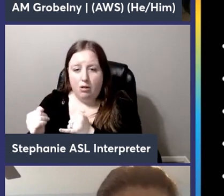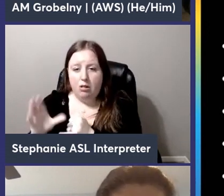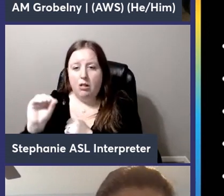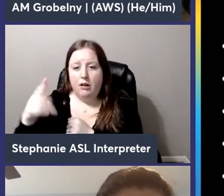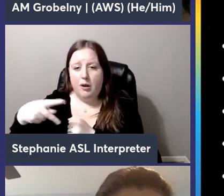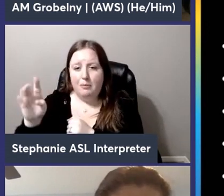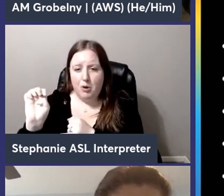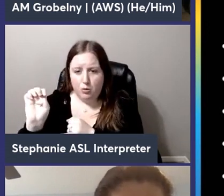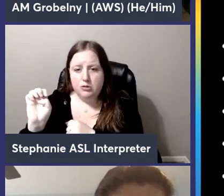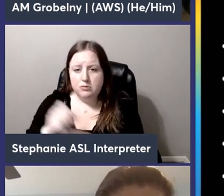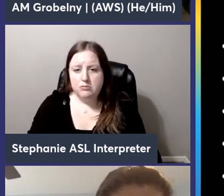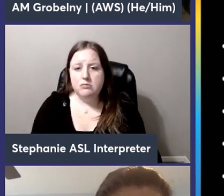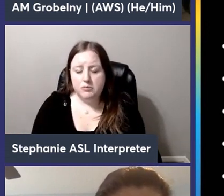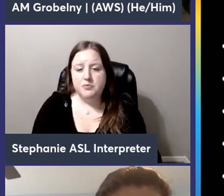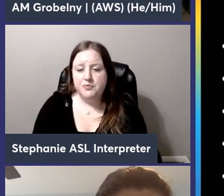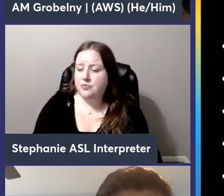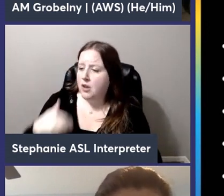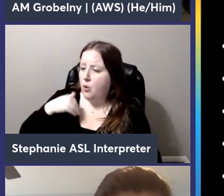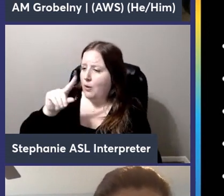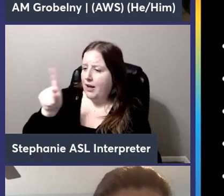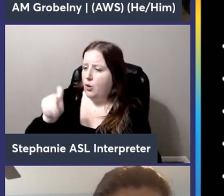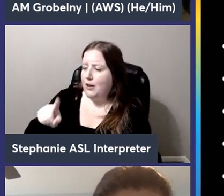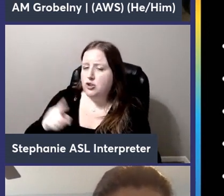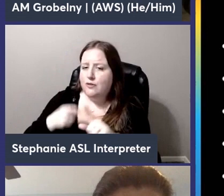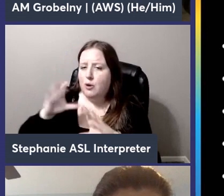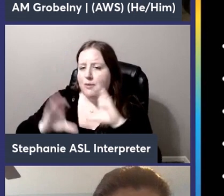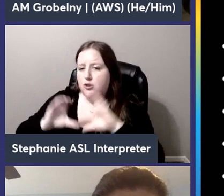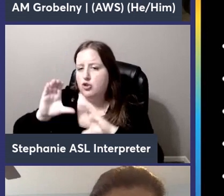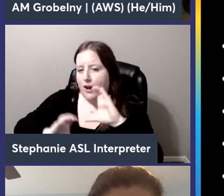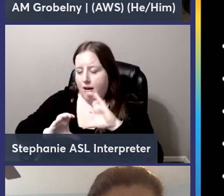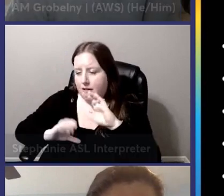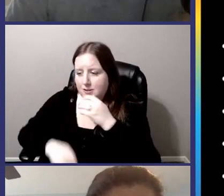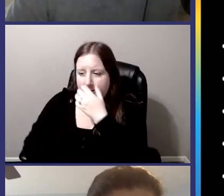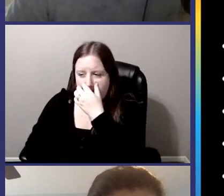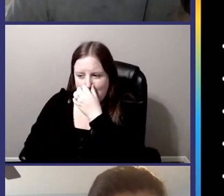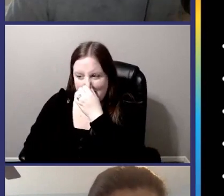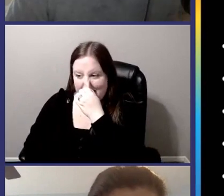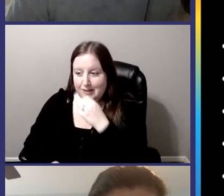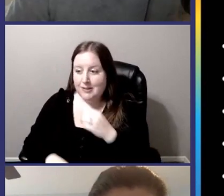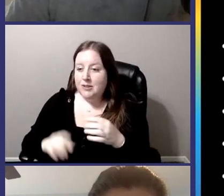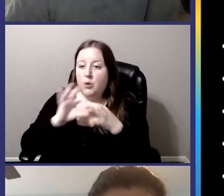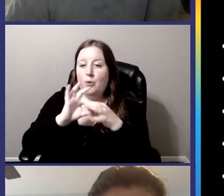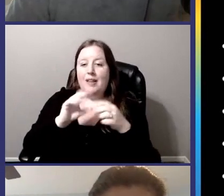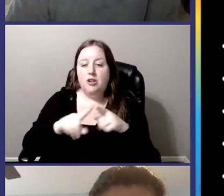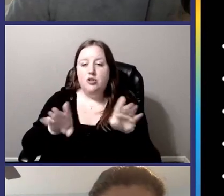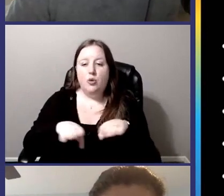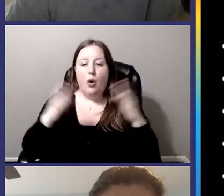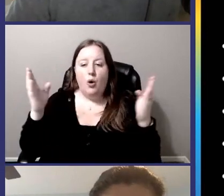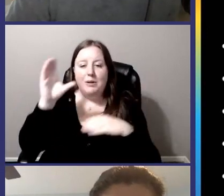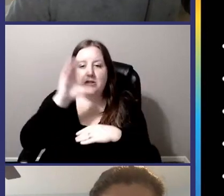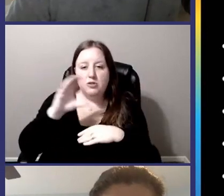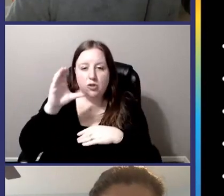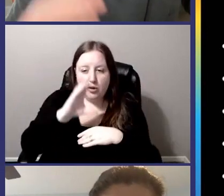nodes. We had a question from chat about OpenSearch